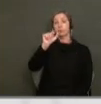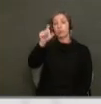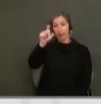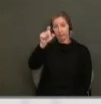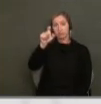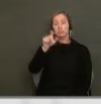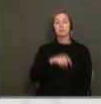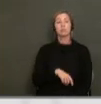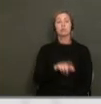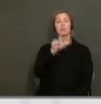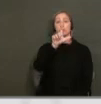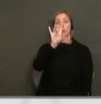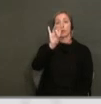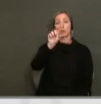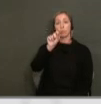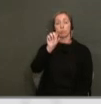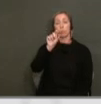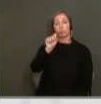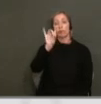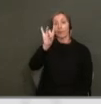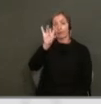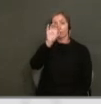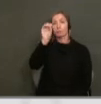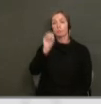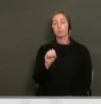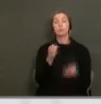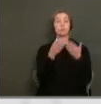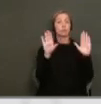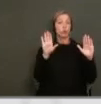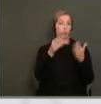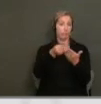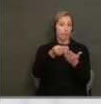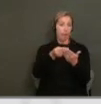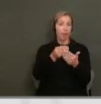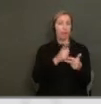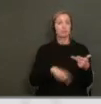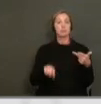at 28.8% of the general